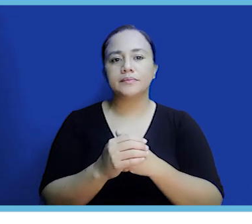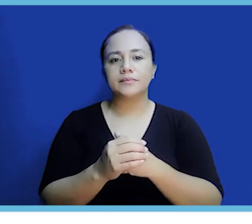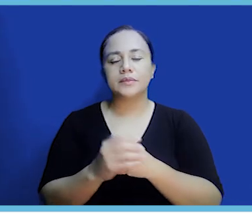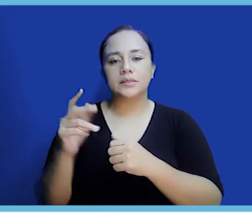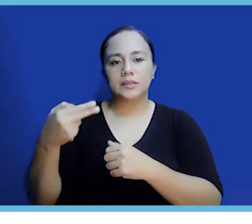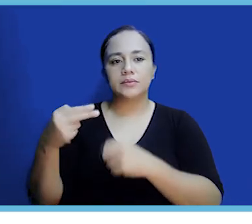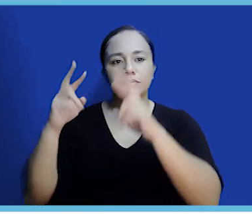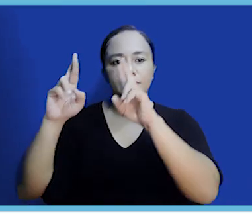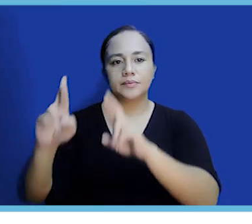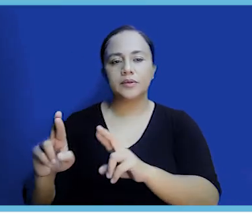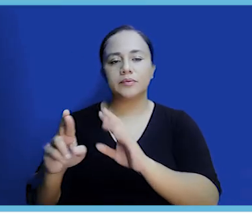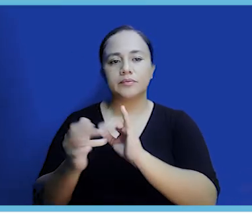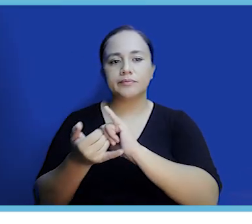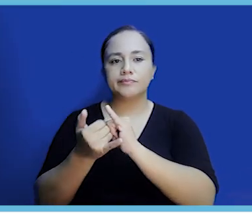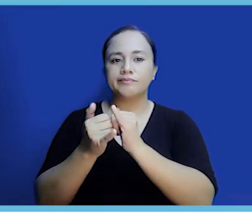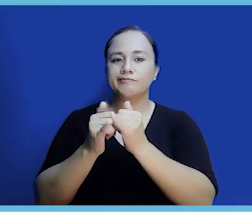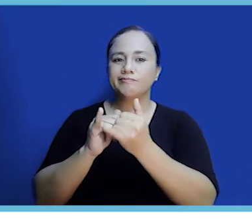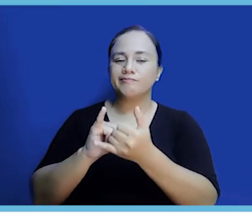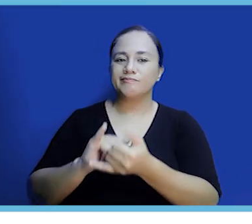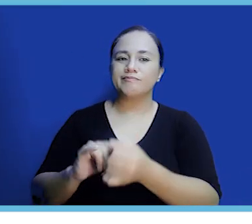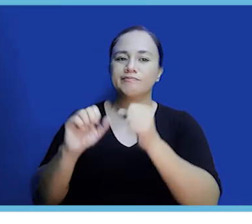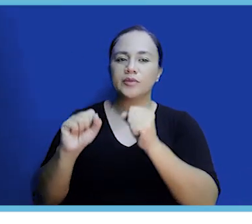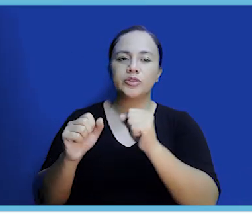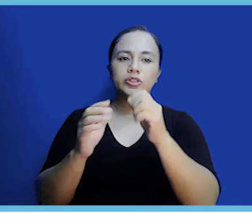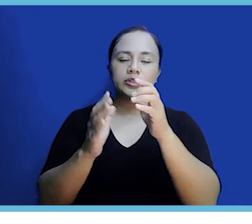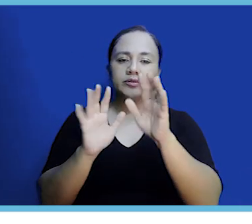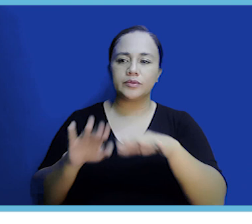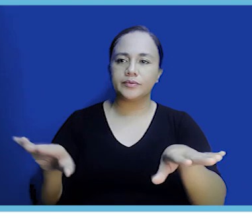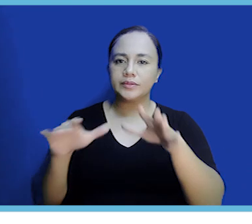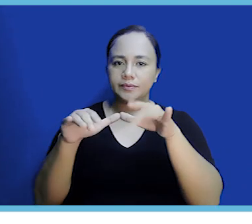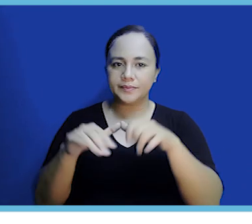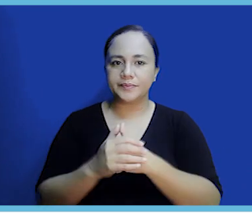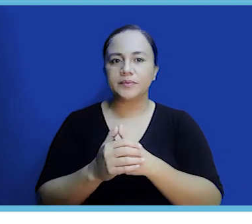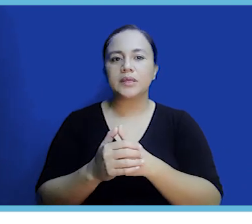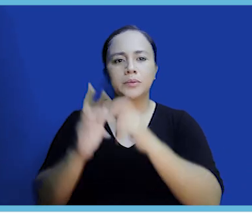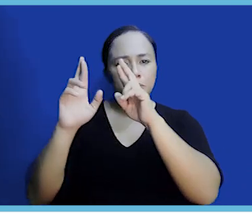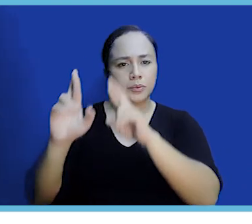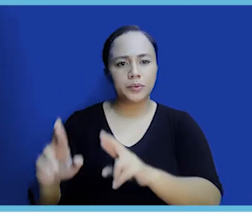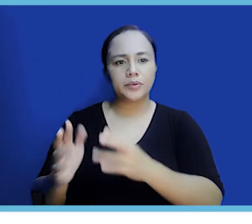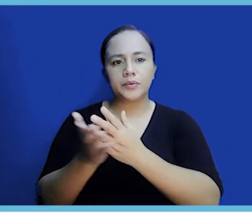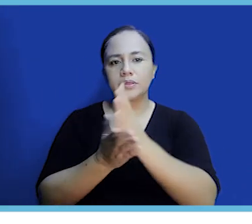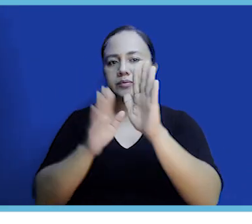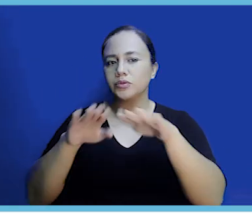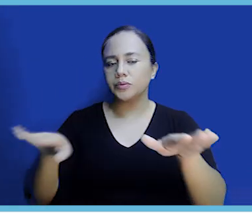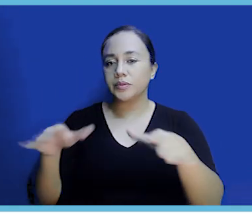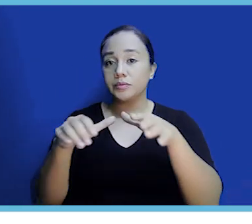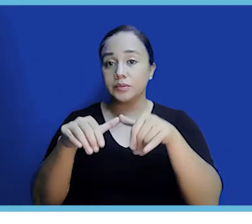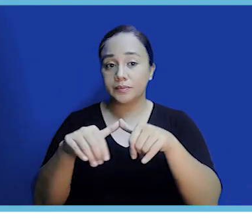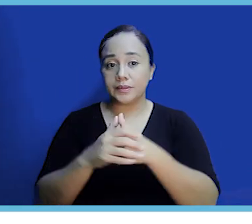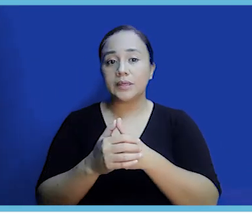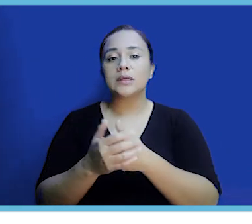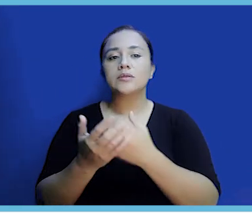mobilization. H. Respect for the evolving capacities of children with disabilities, and respect for the right